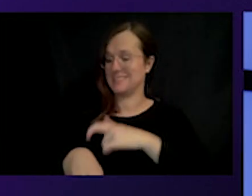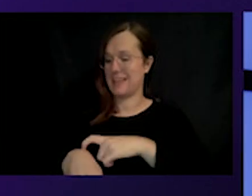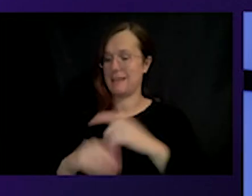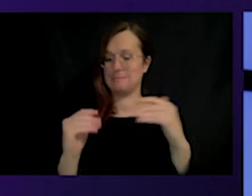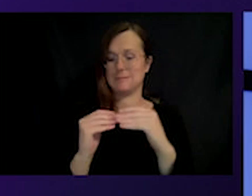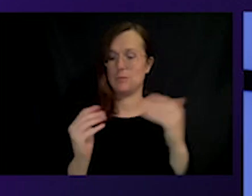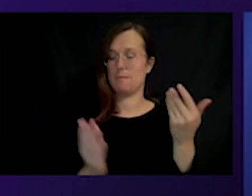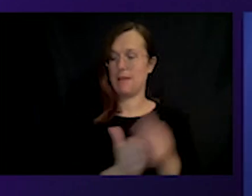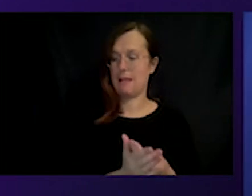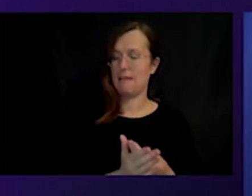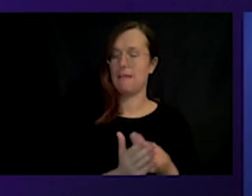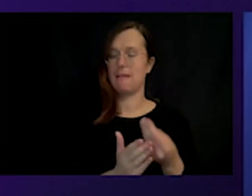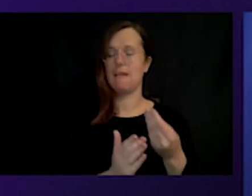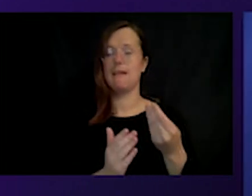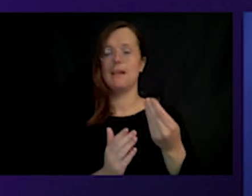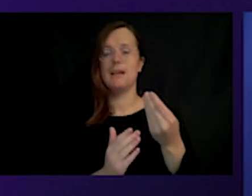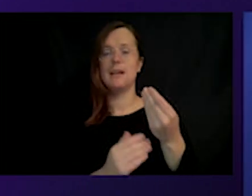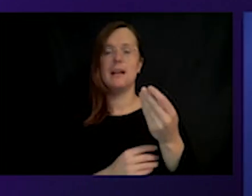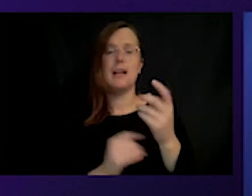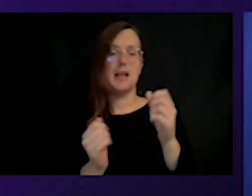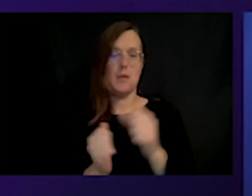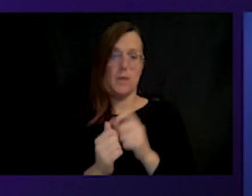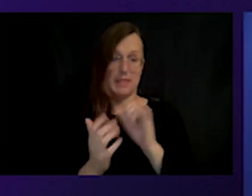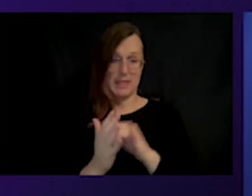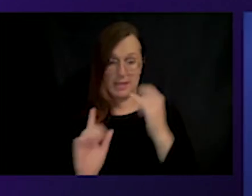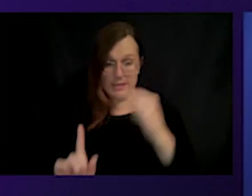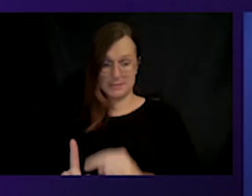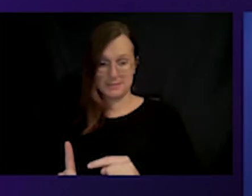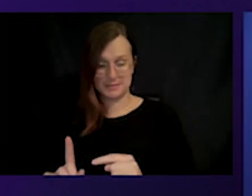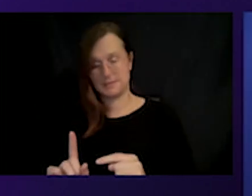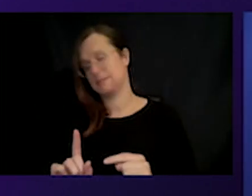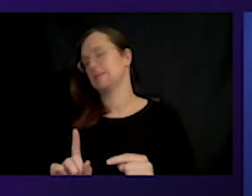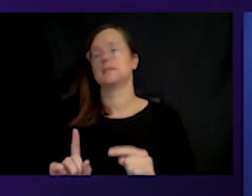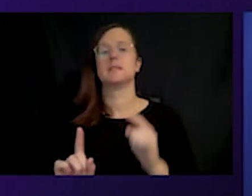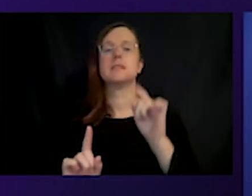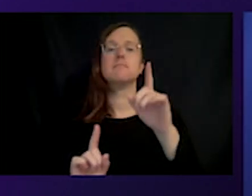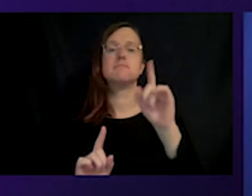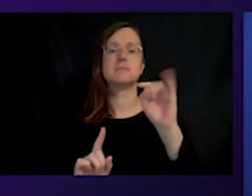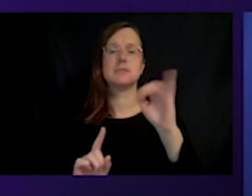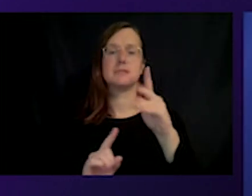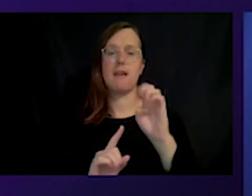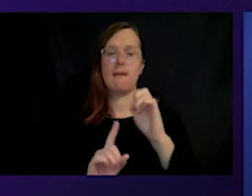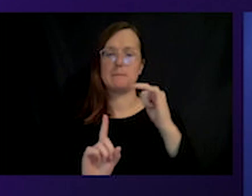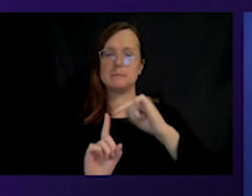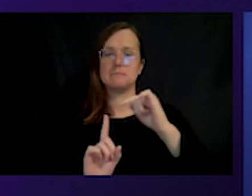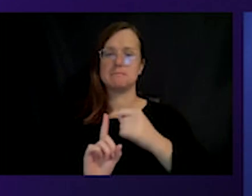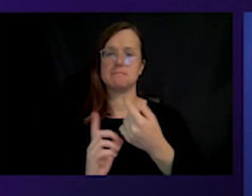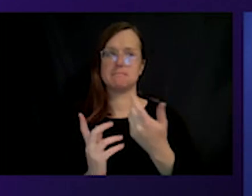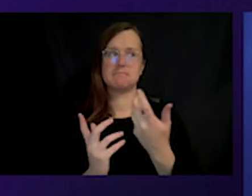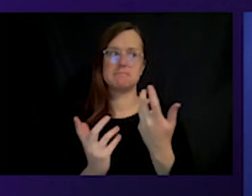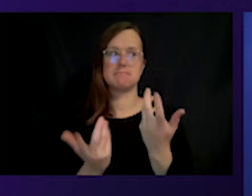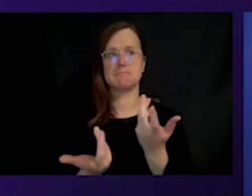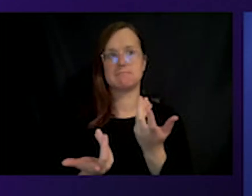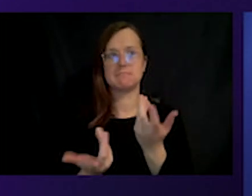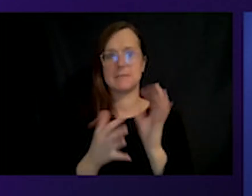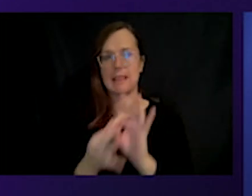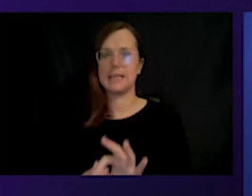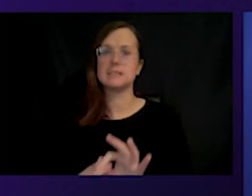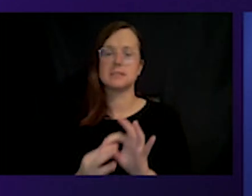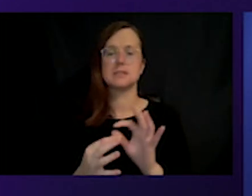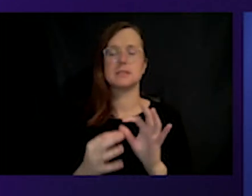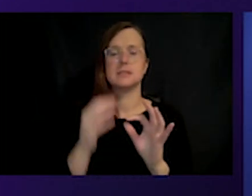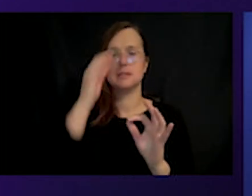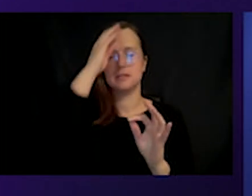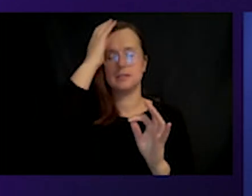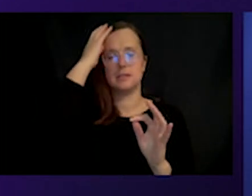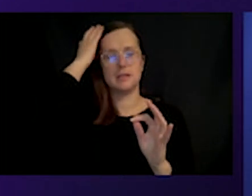banged home. But it is in this instance, the time is length of time it is reduced.